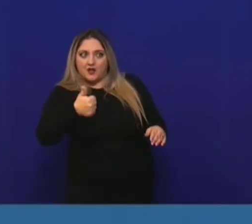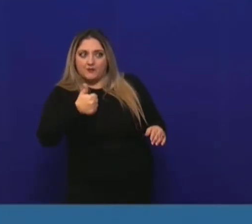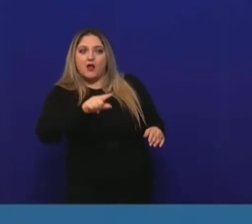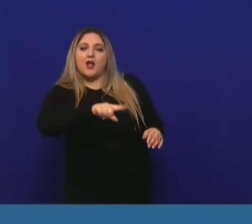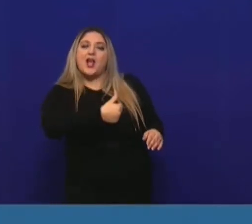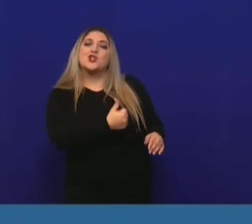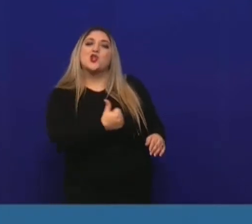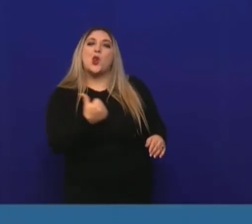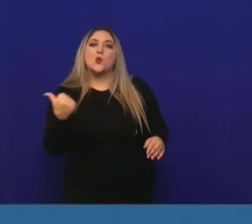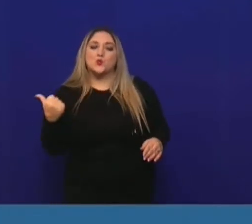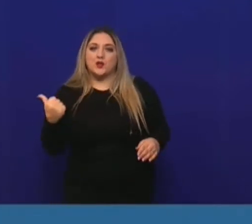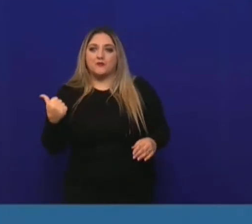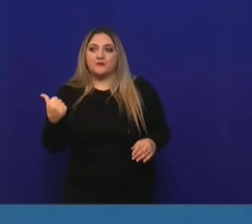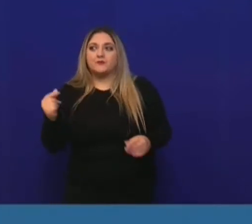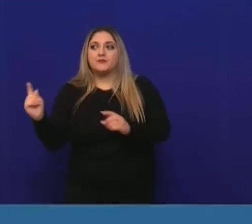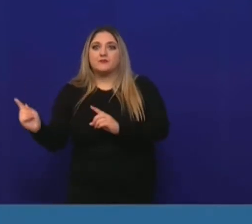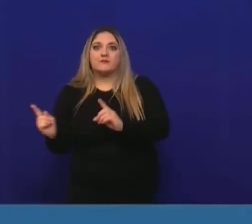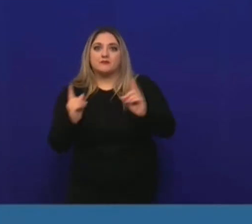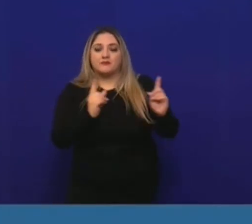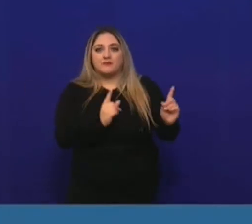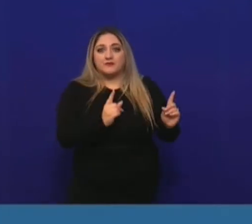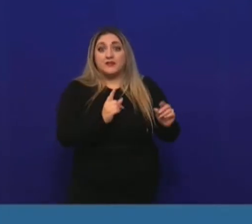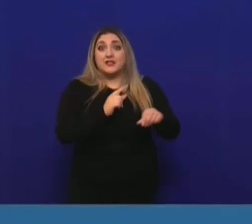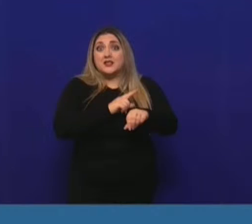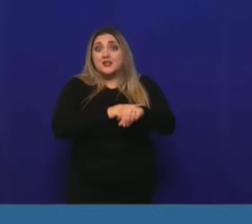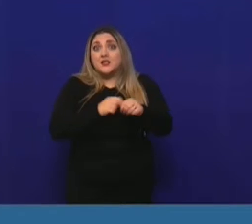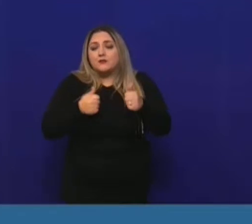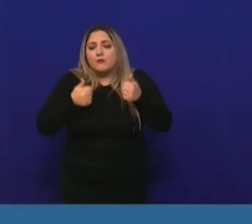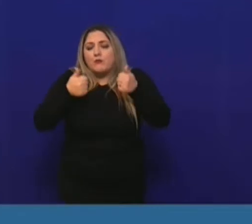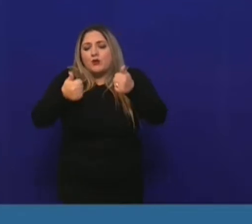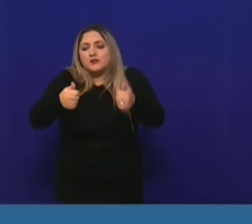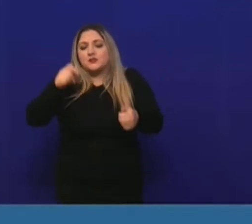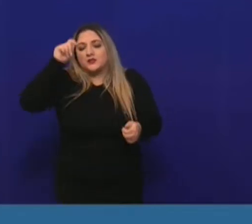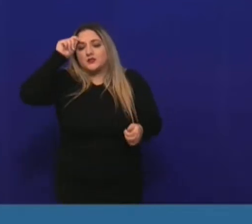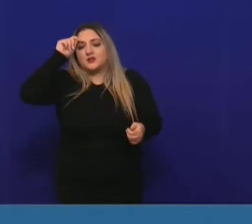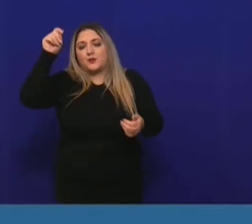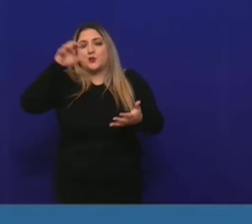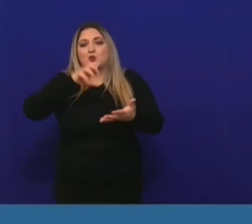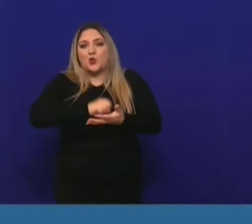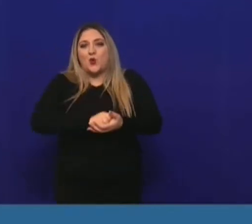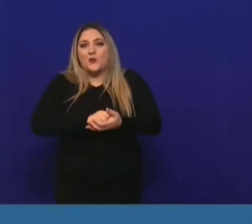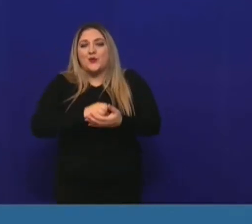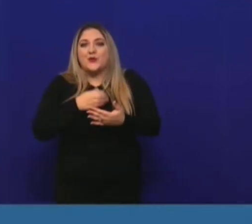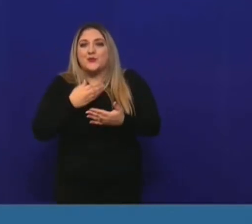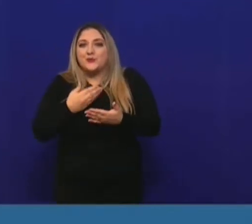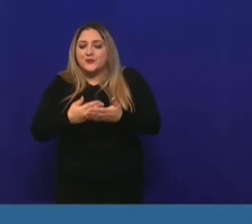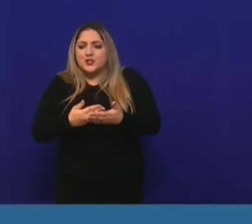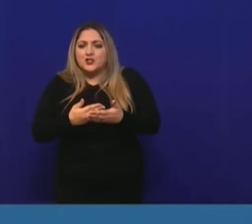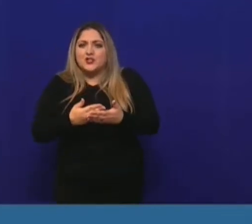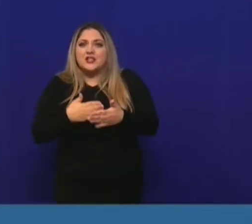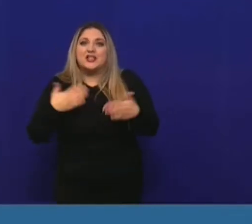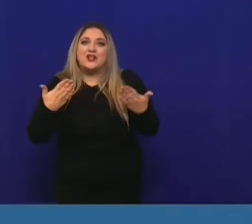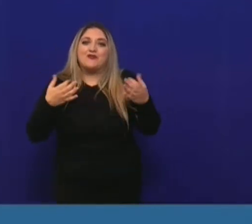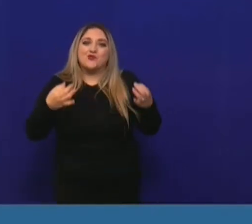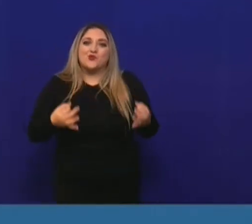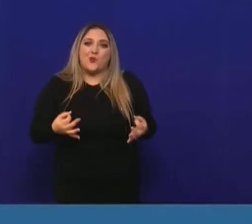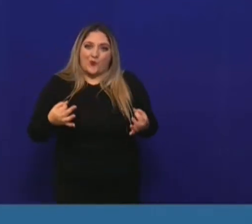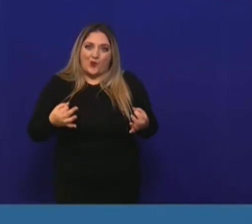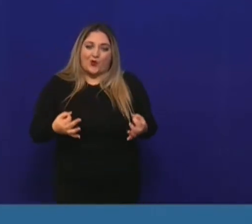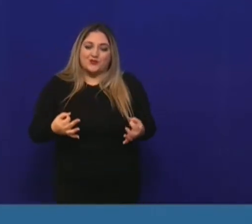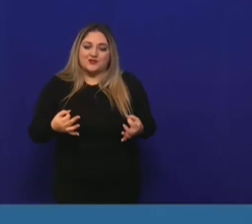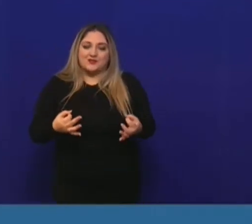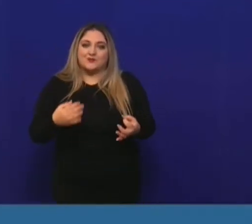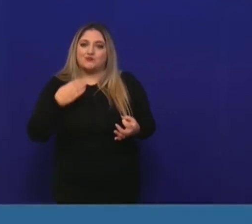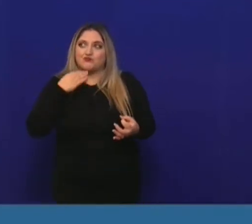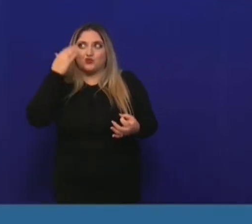lejn id-dar. Allura importanti li żommu l-appuntamenti ħalli hekk aħna l-affarijiet jimxu dejjem kif suppost u anke